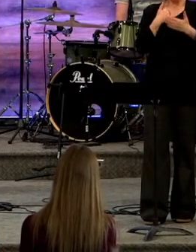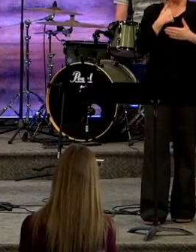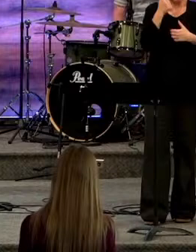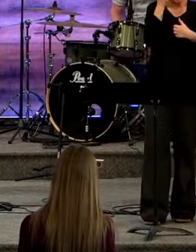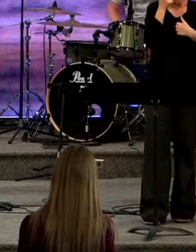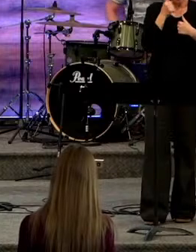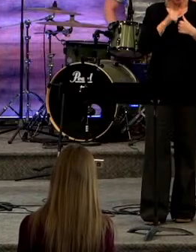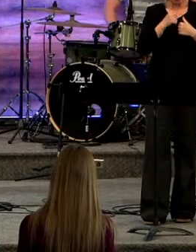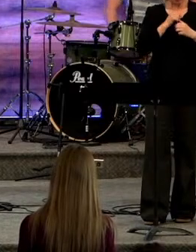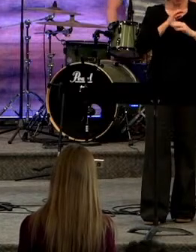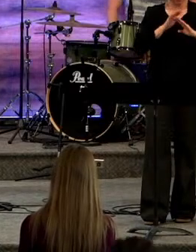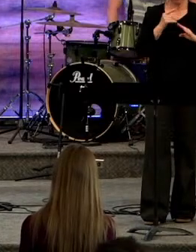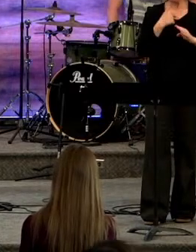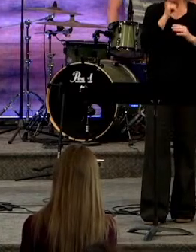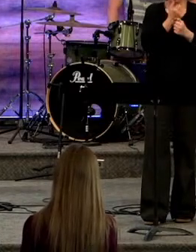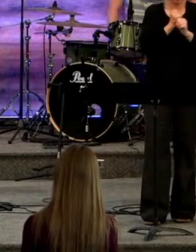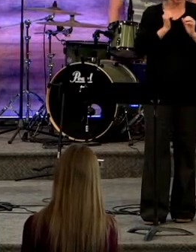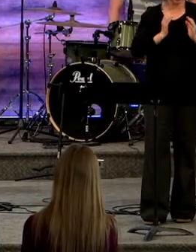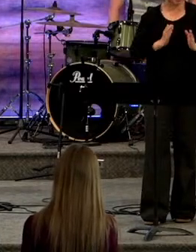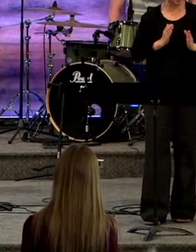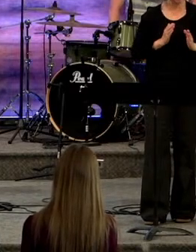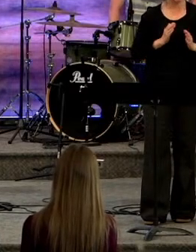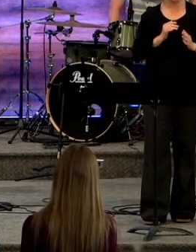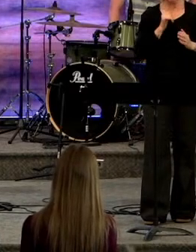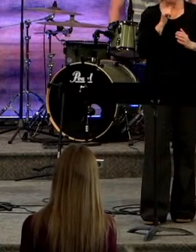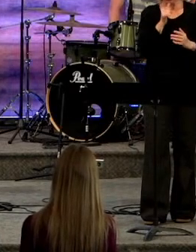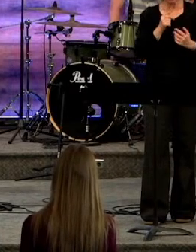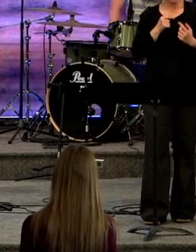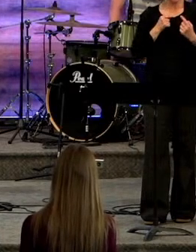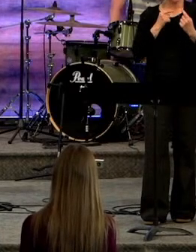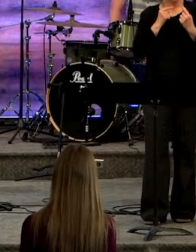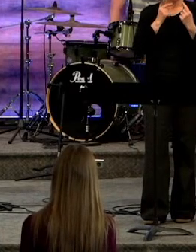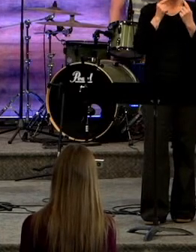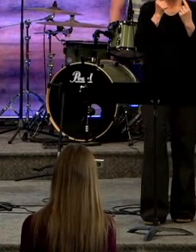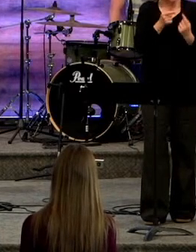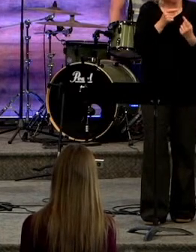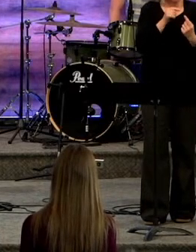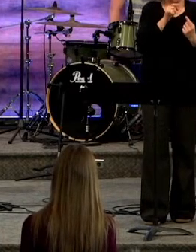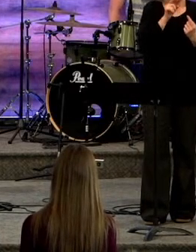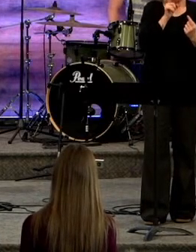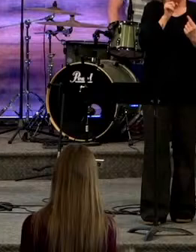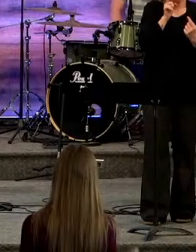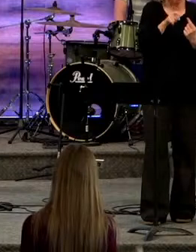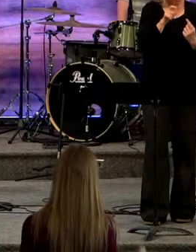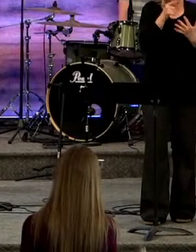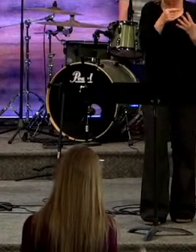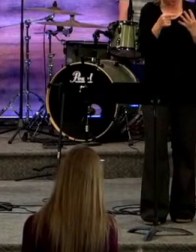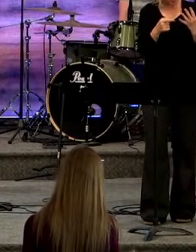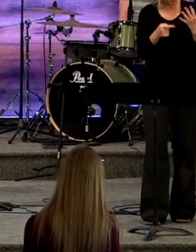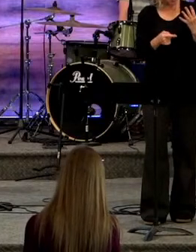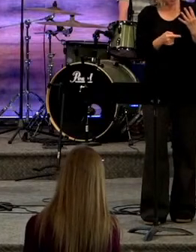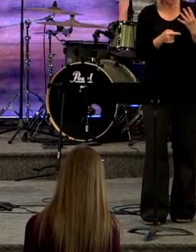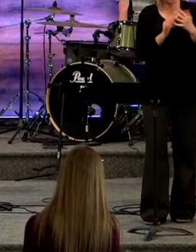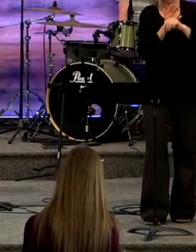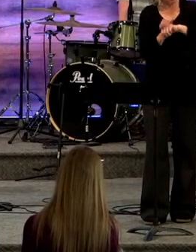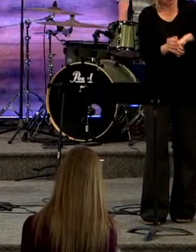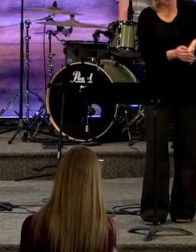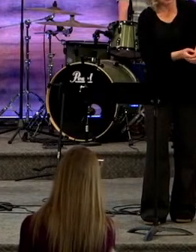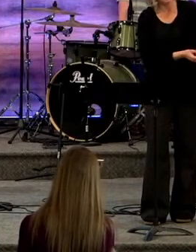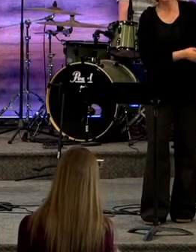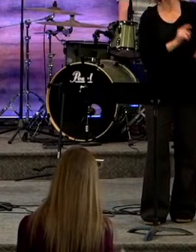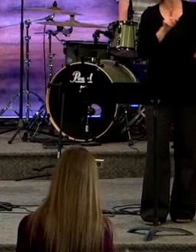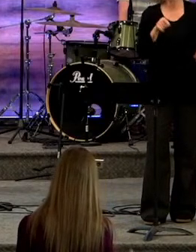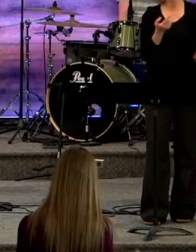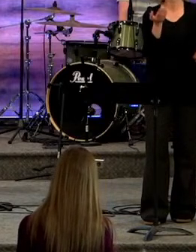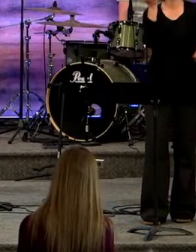our Savior. There's nothing that we are striving to accomplish, Lord, outside of who you are. Jesus, would we rest in that